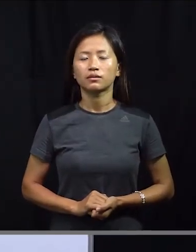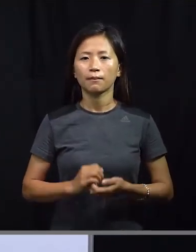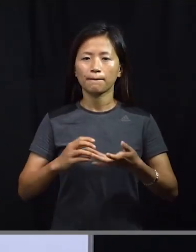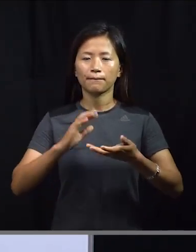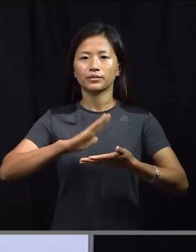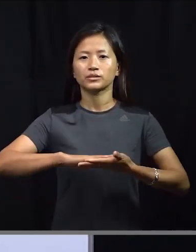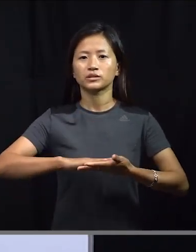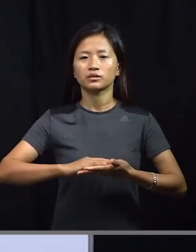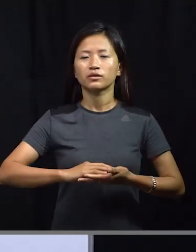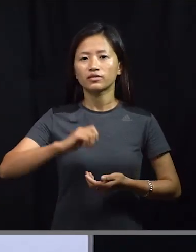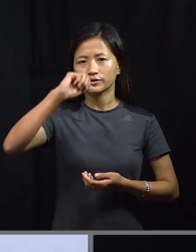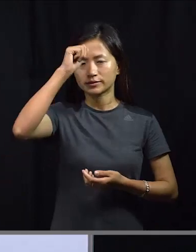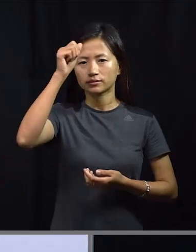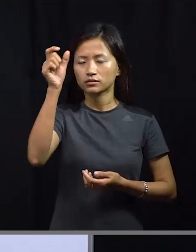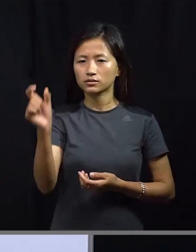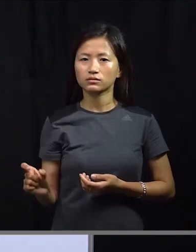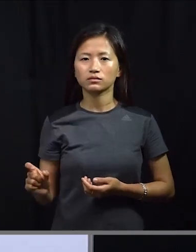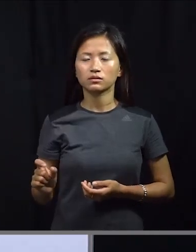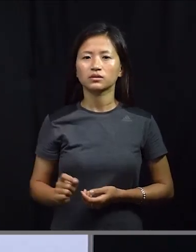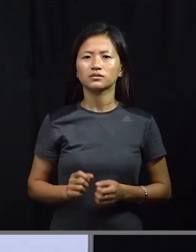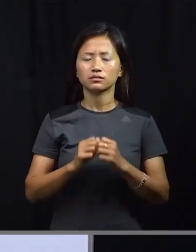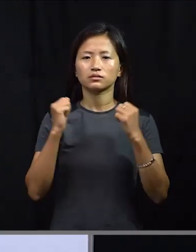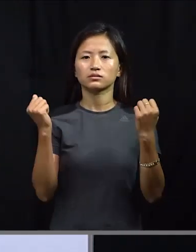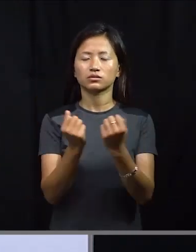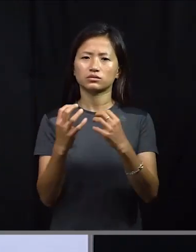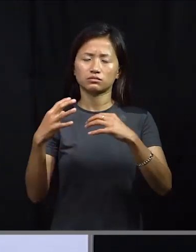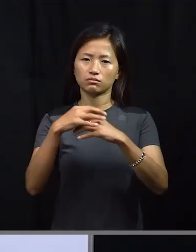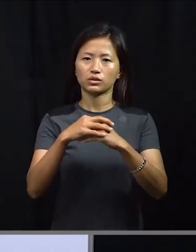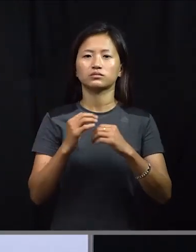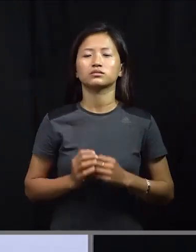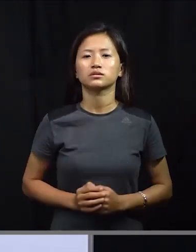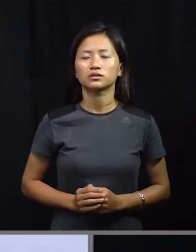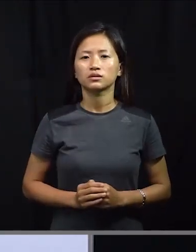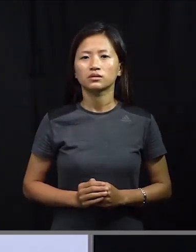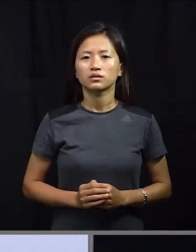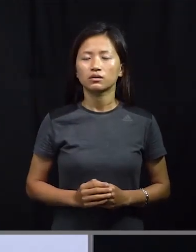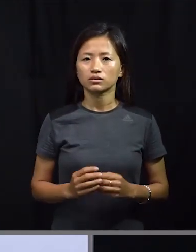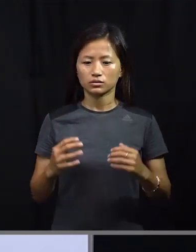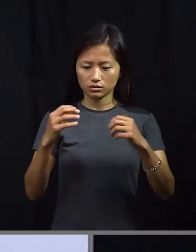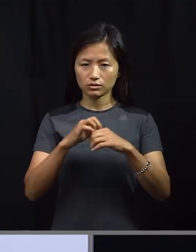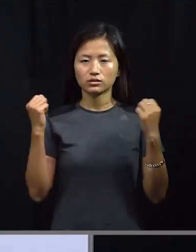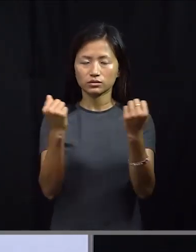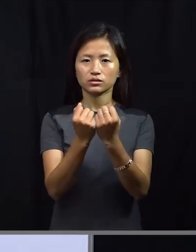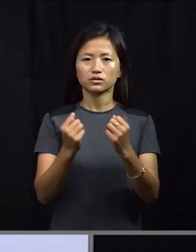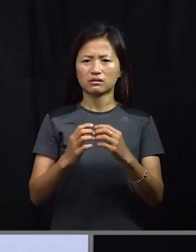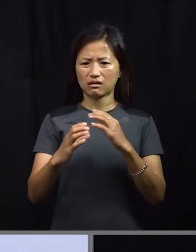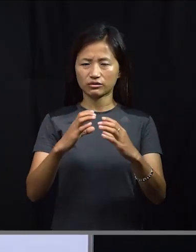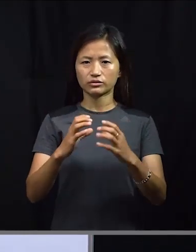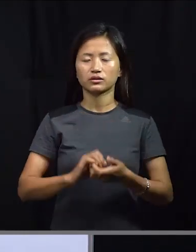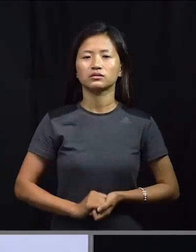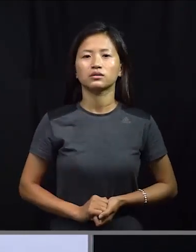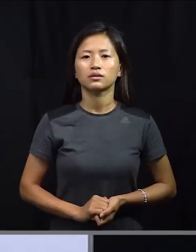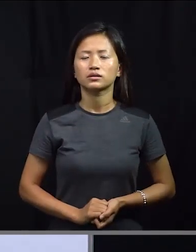marriage for the Hindus is not just a social bond, or it is not just a social contract, but it is something which